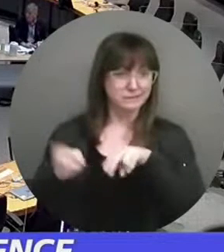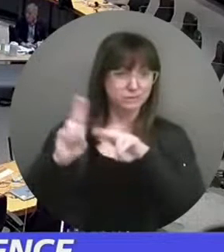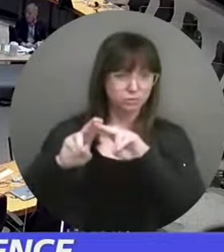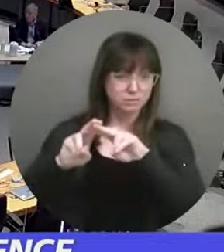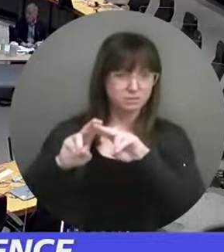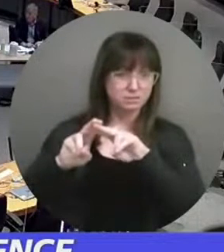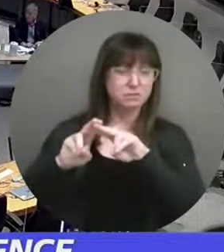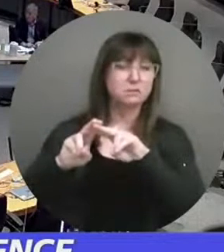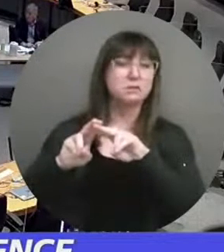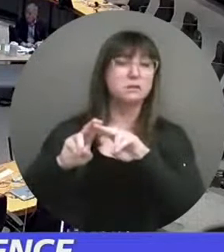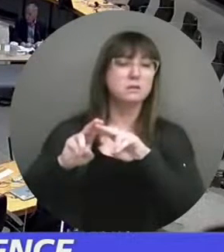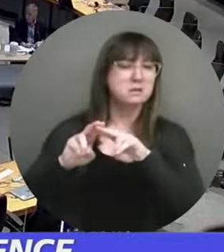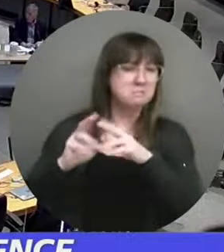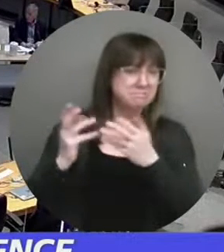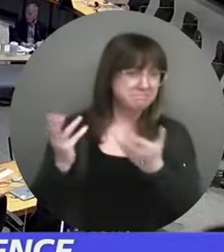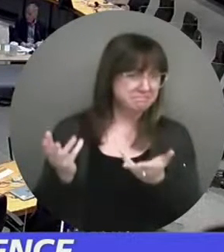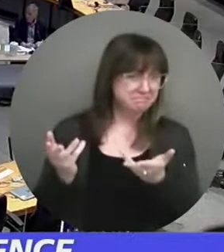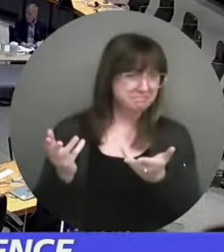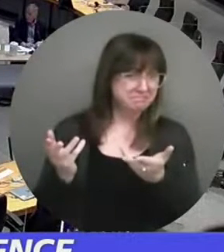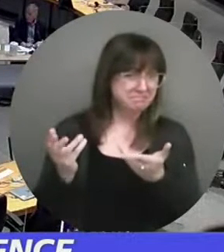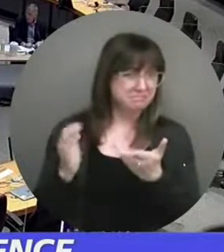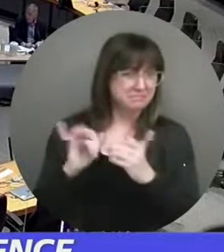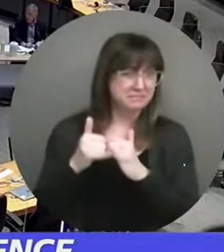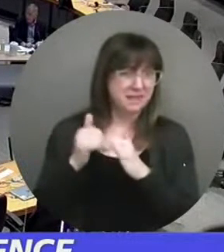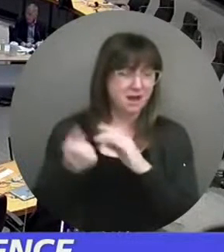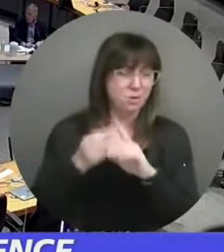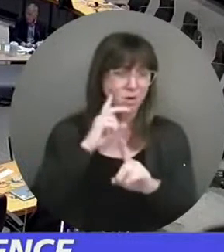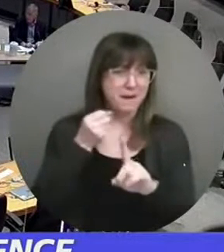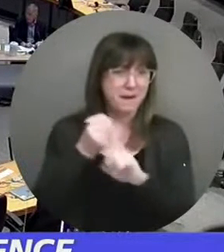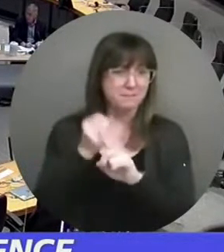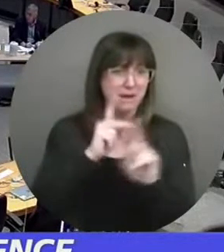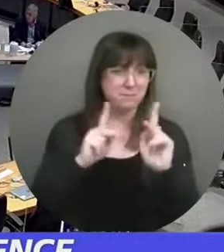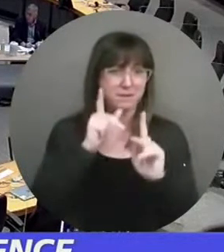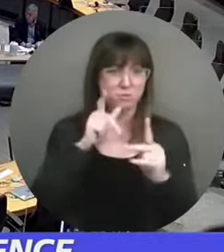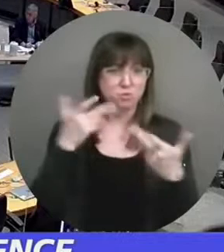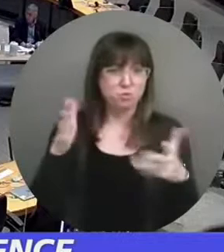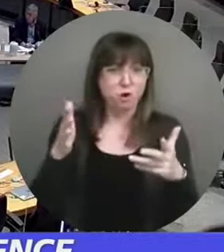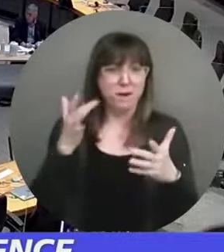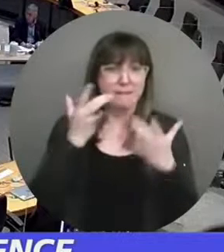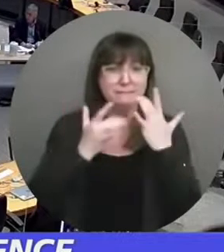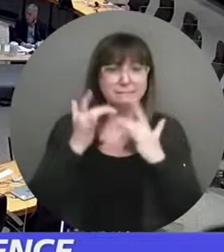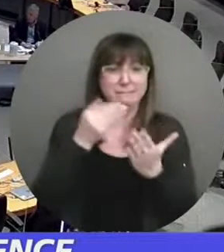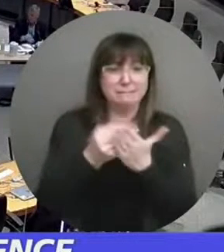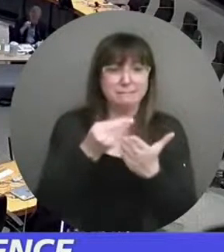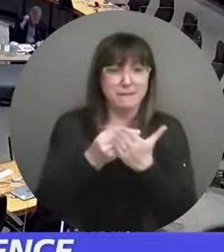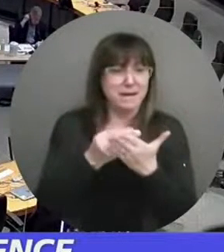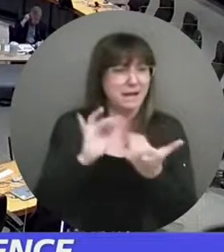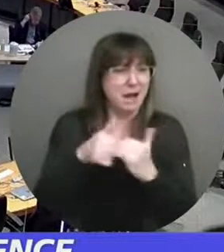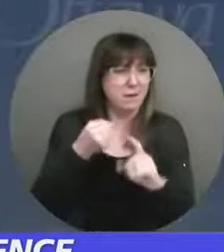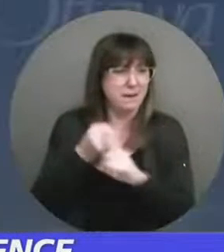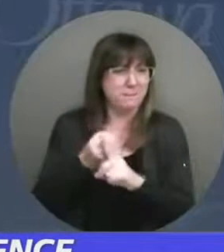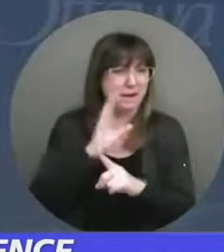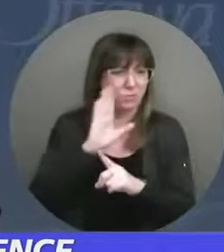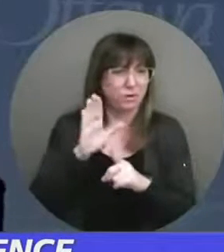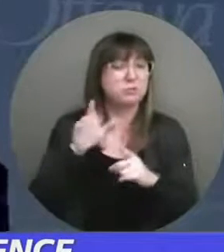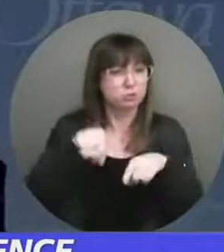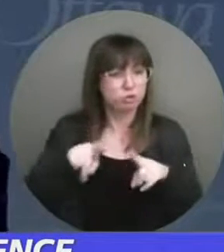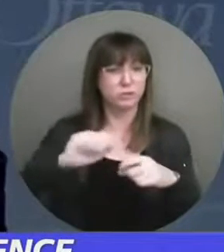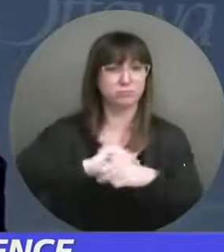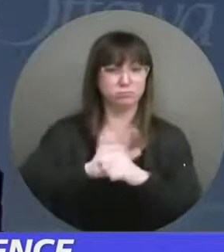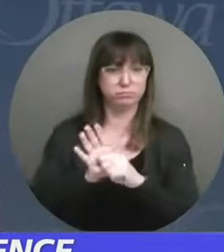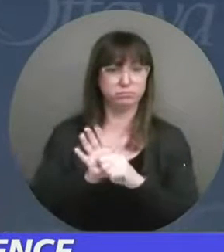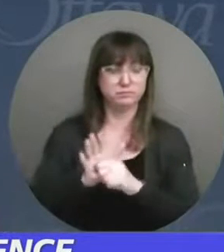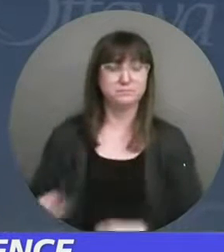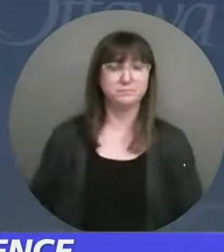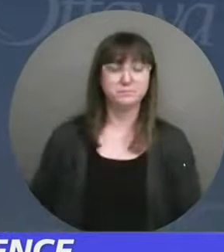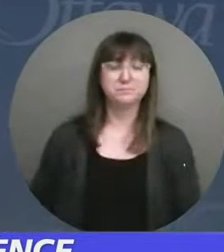do you think that would impact people who are struggling financially amid the pandemic? Well, thank you,